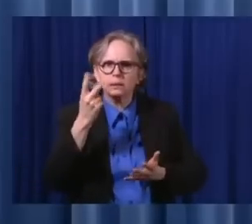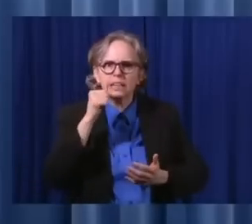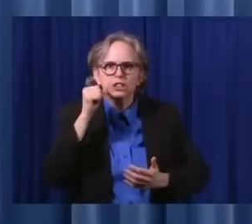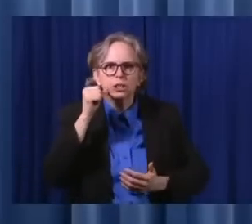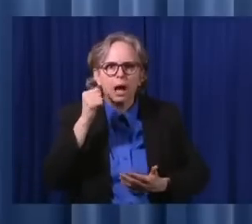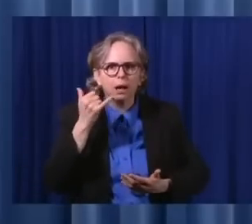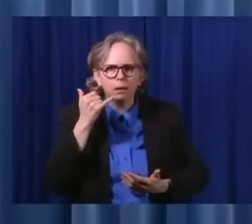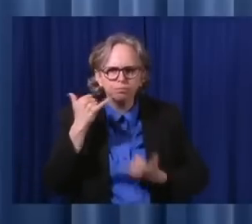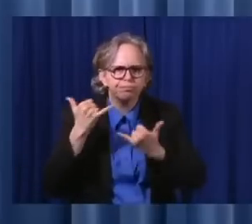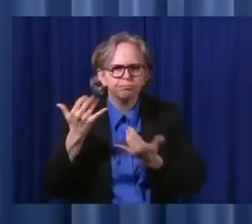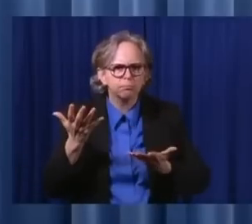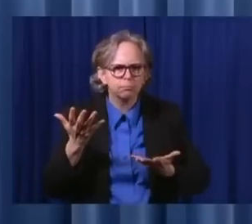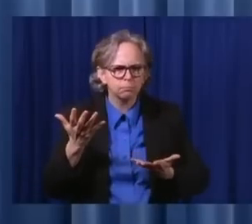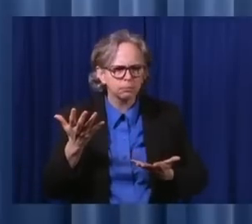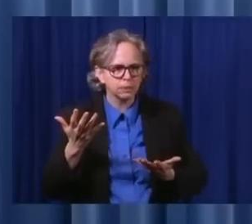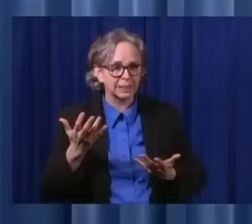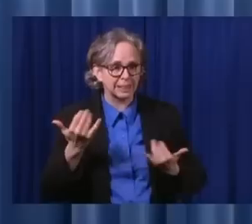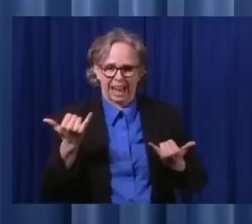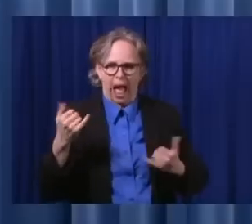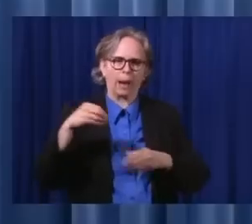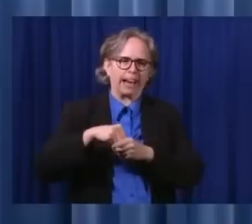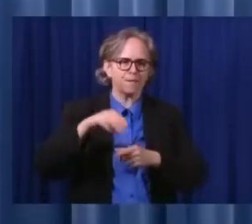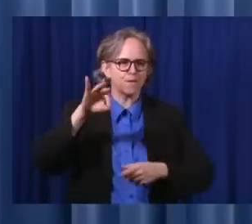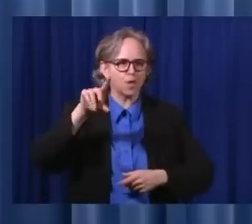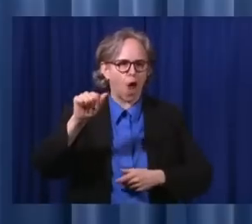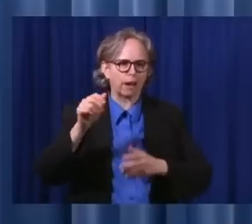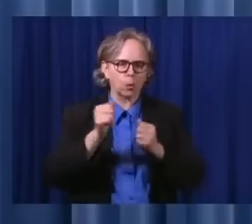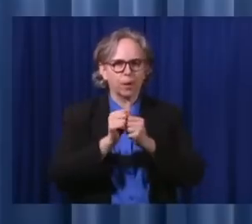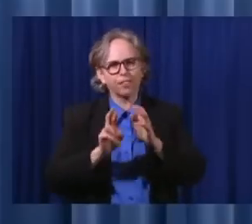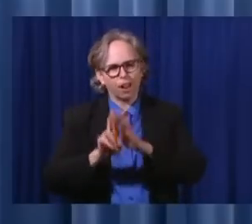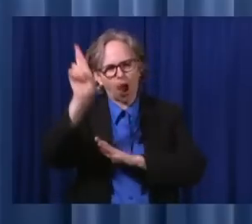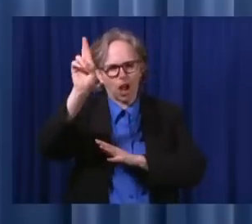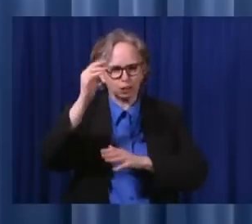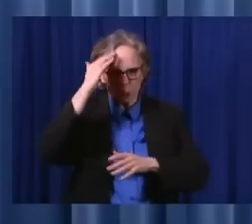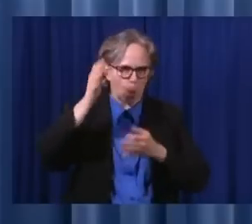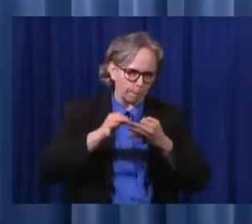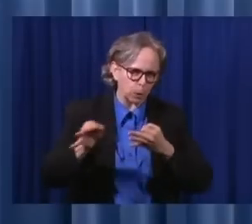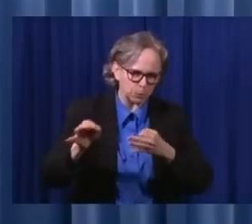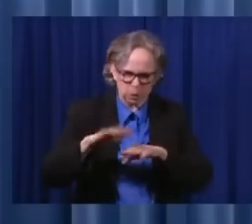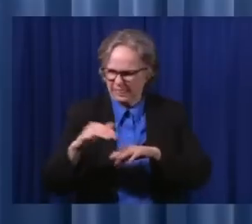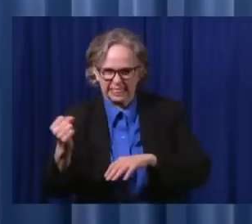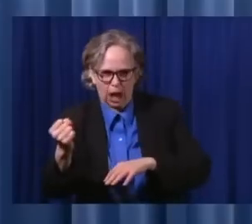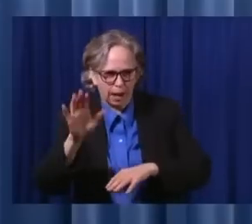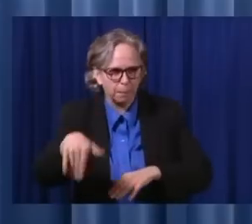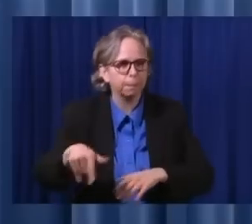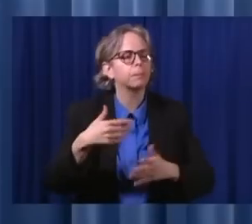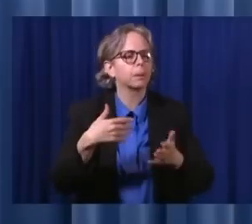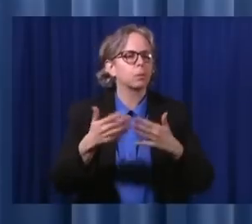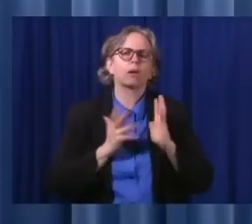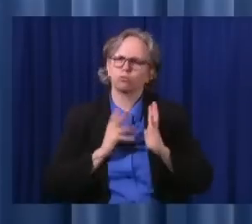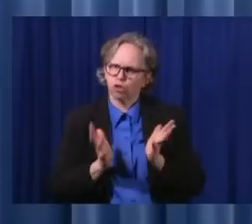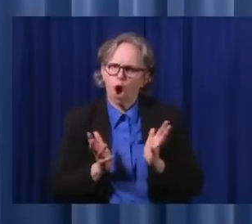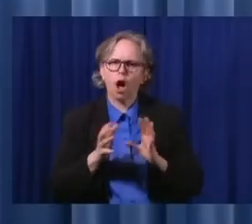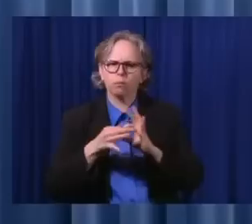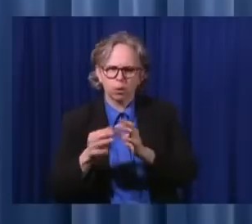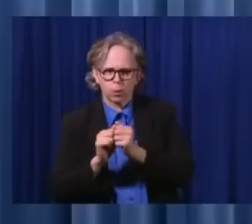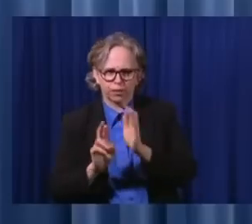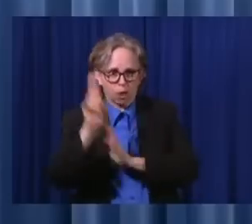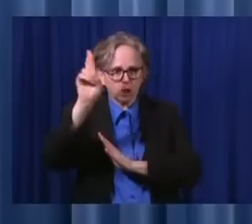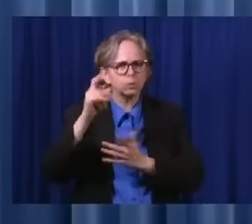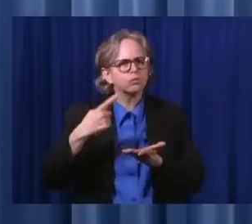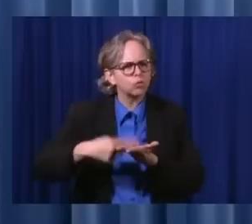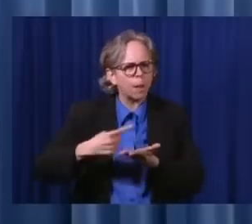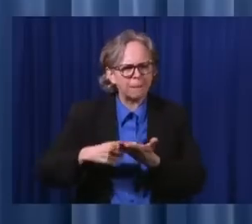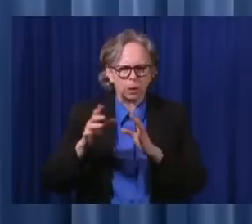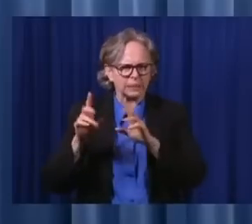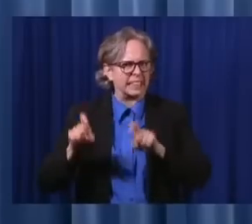launch in Florida, which of course didn't take place. But we talked a little bit about that, but we talked about testing. He got